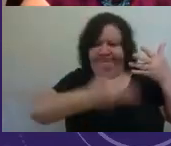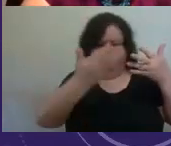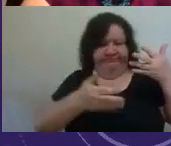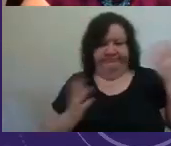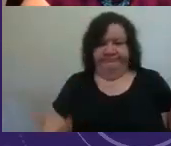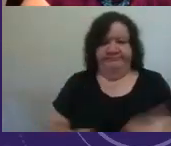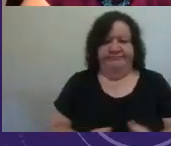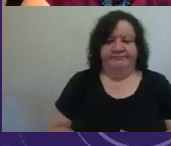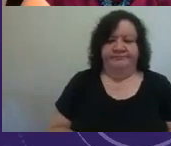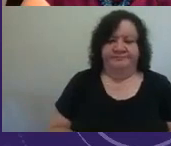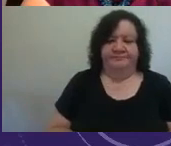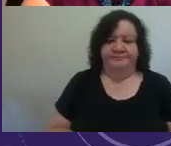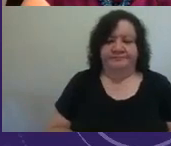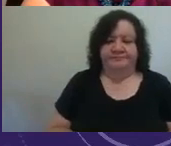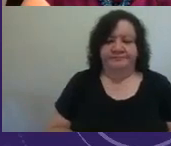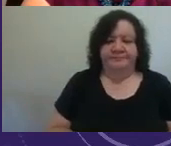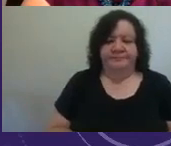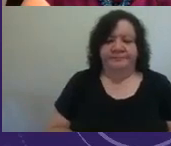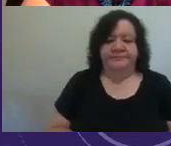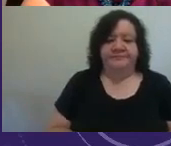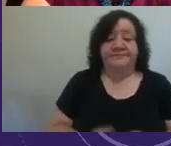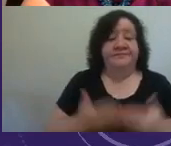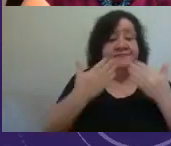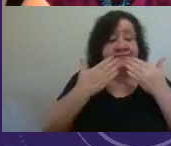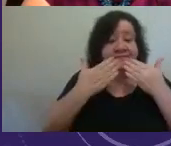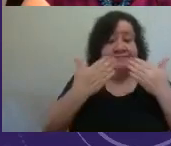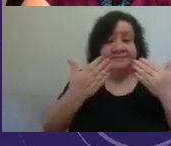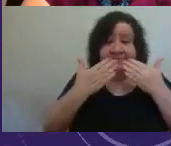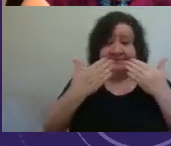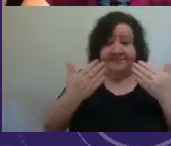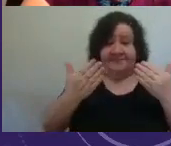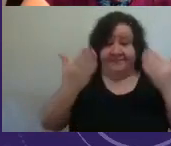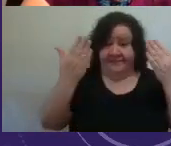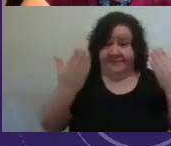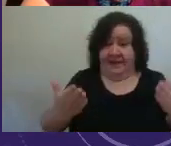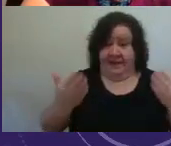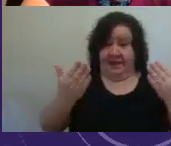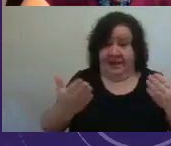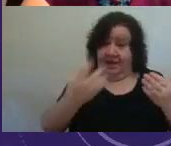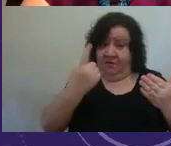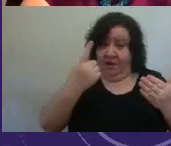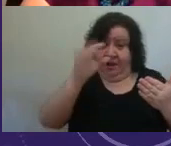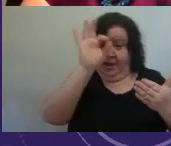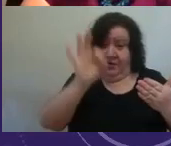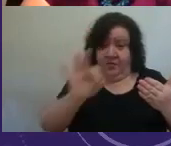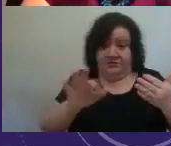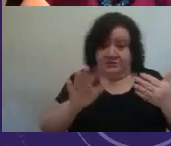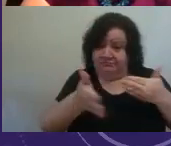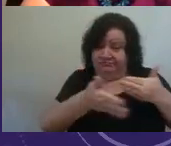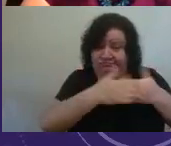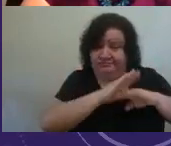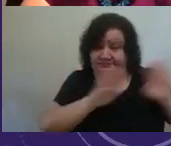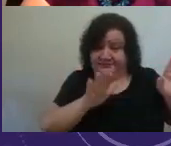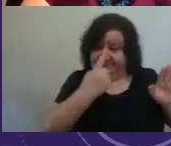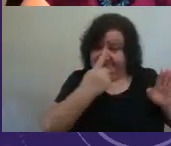Thank you. And this is Alice, and this looks like our final question. So will a screen reader read the image